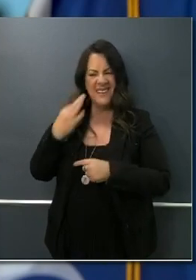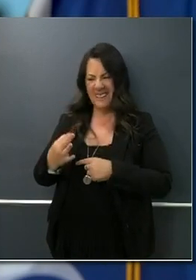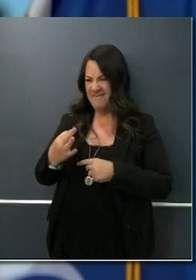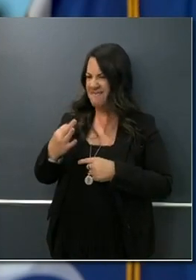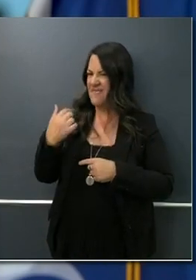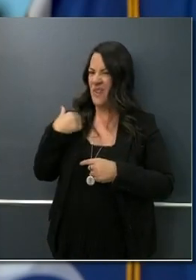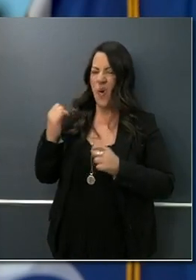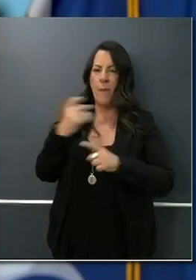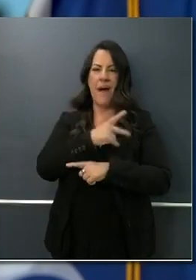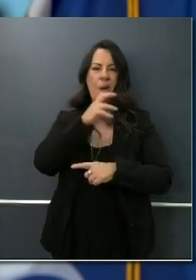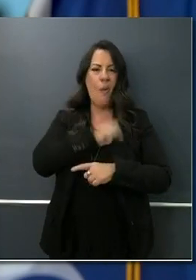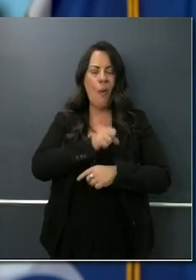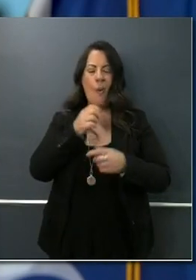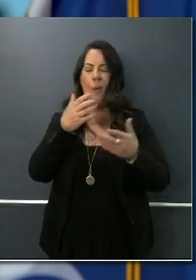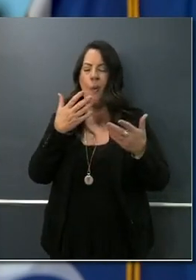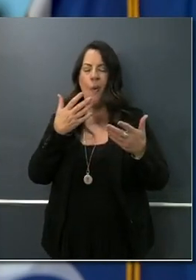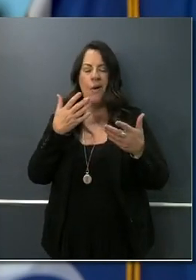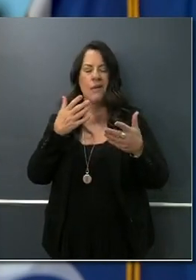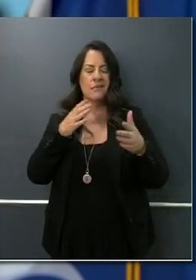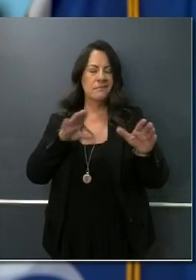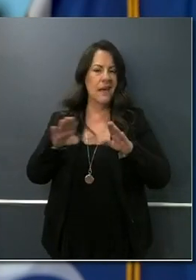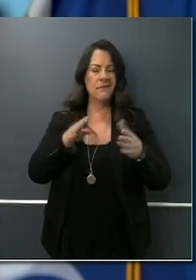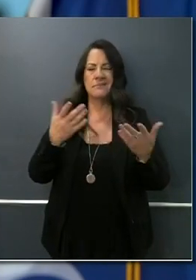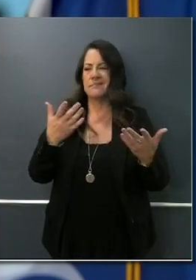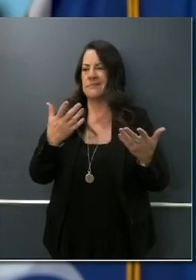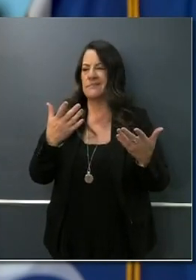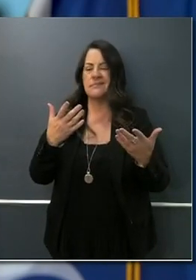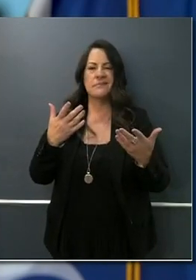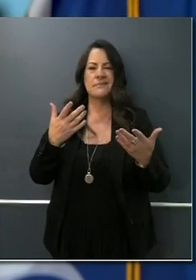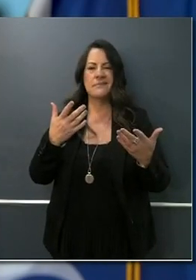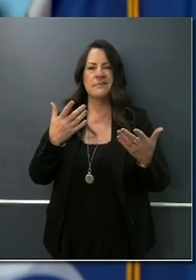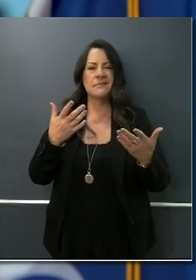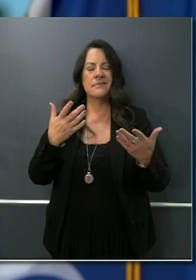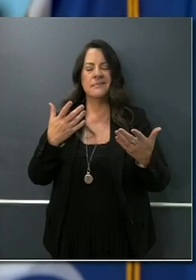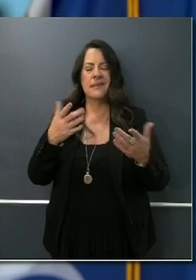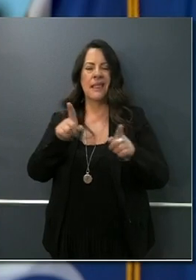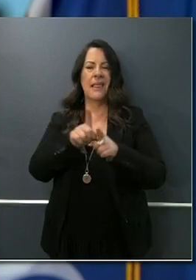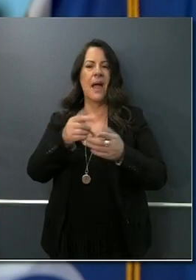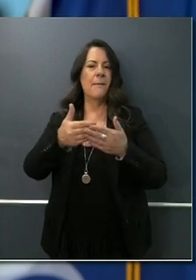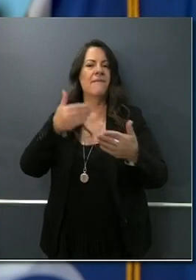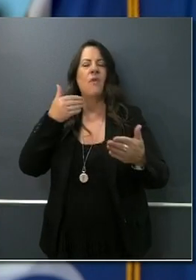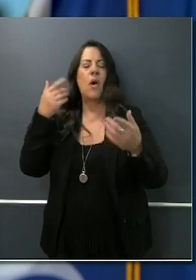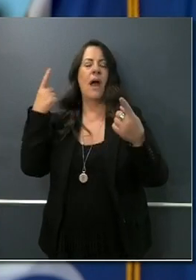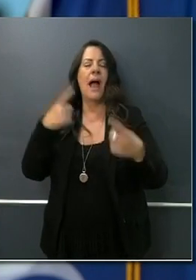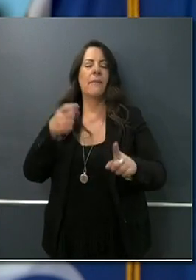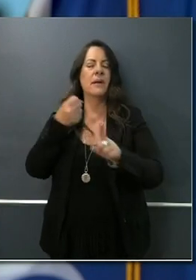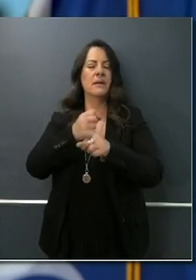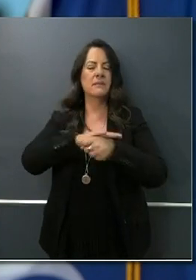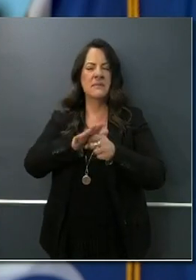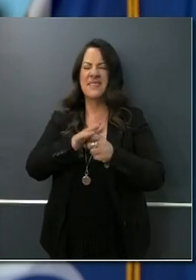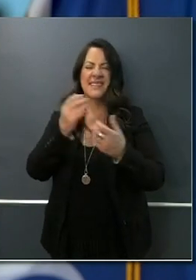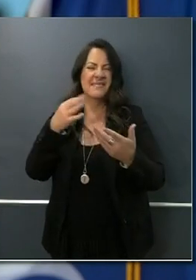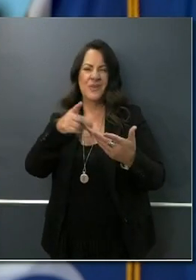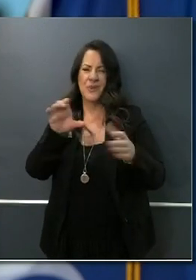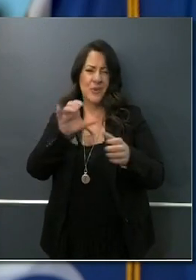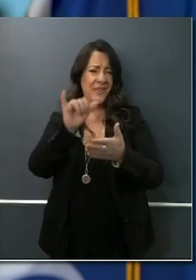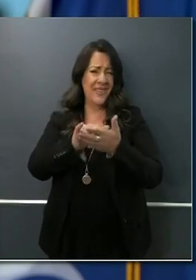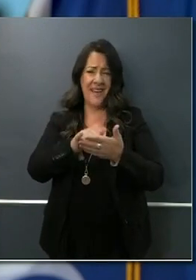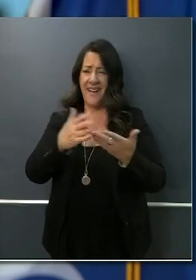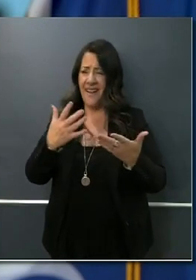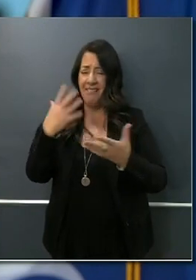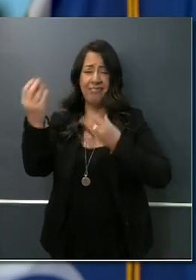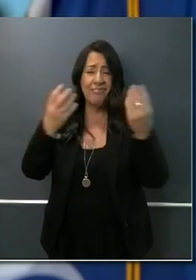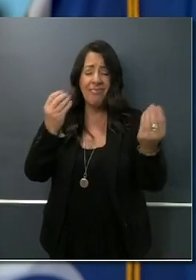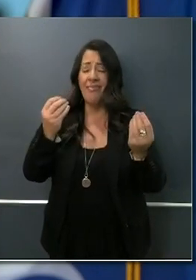behaviors, pre-COVID-19 behaviors too quickly, then these announcements, these